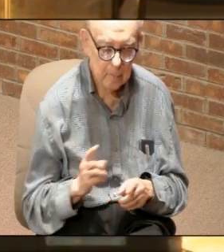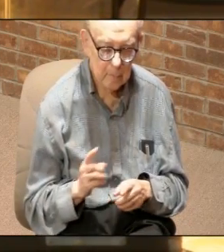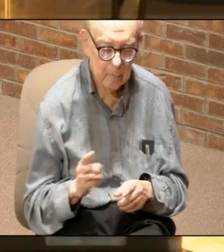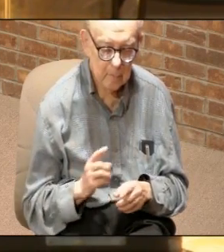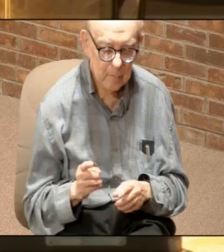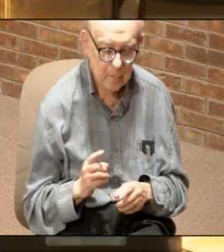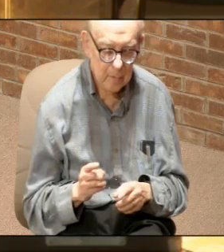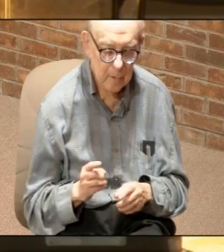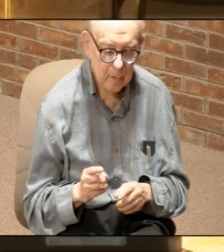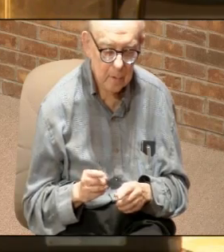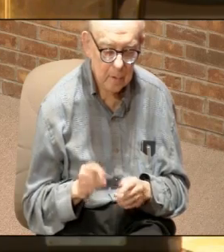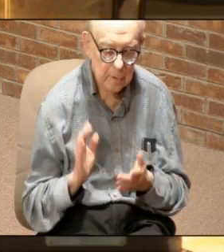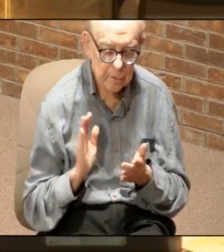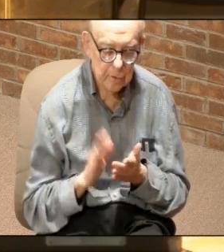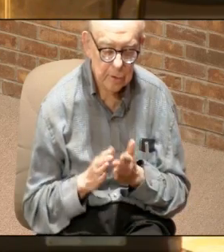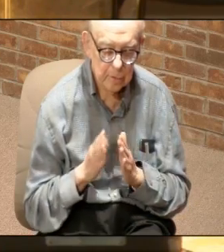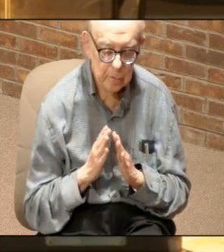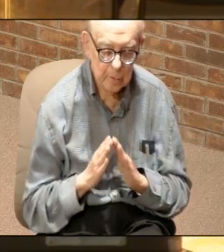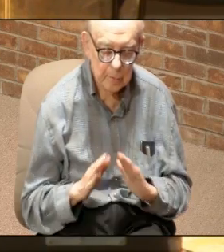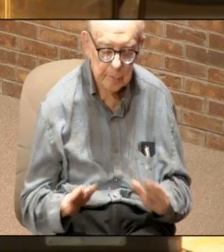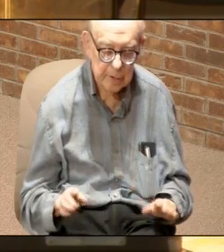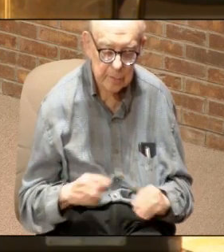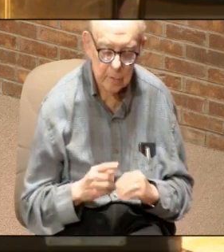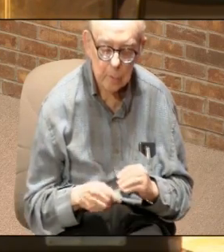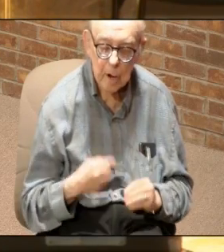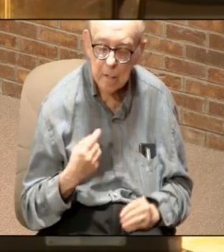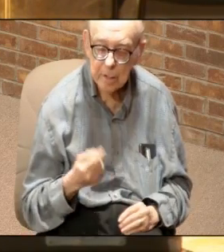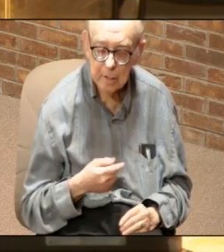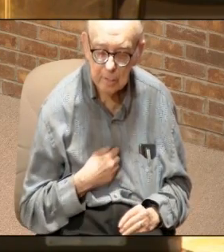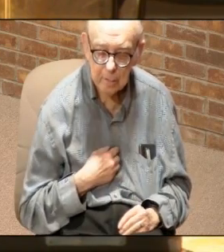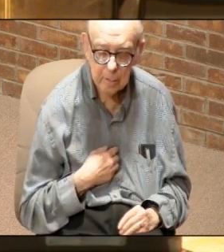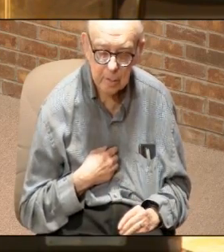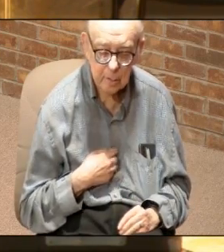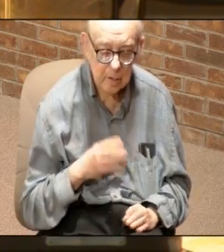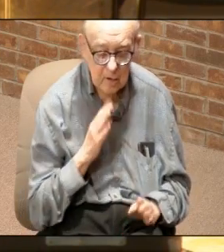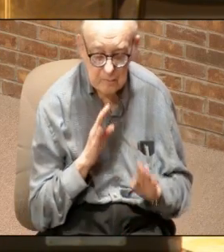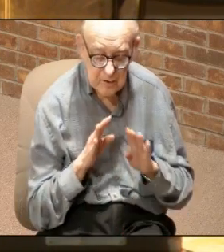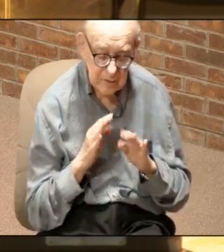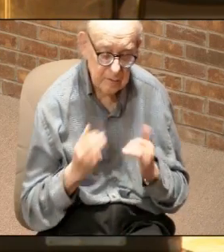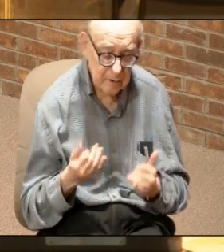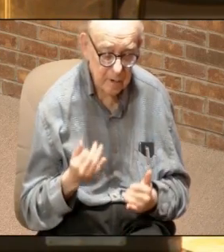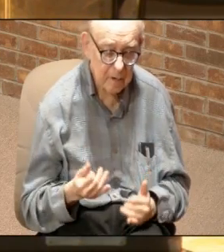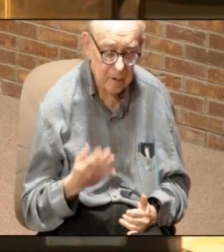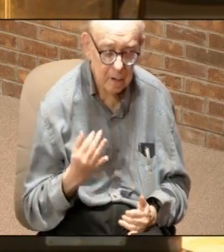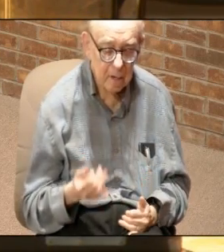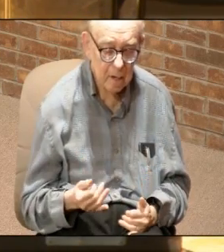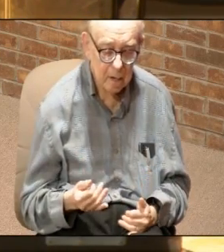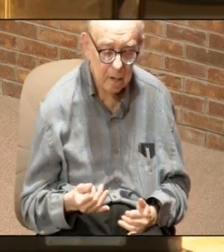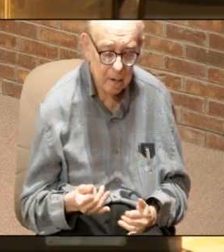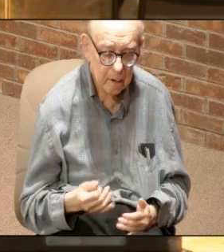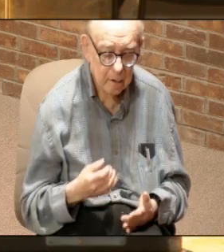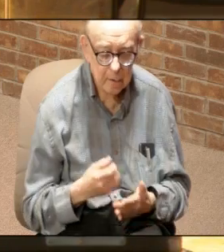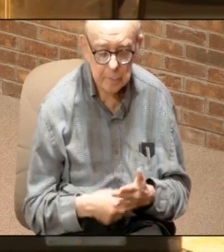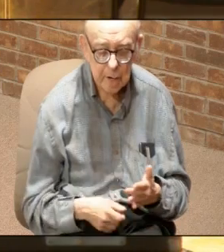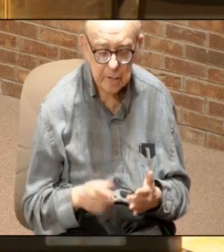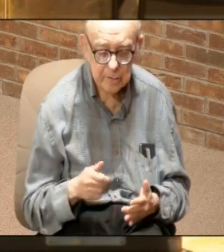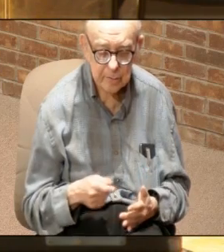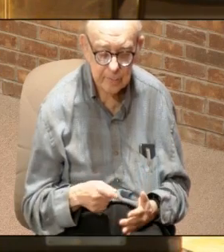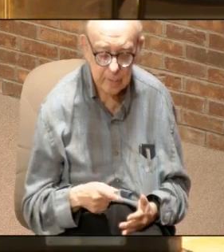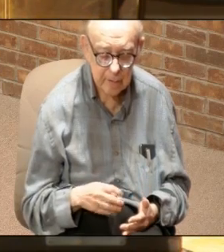there's little peace around us. We're frustrated right now because of why? The price of